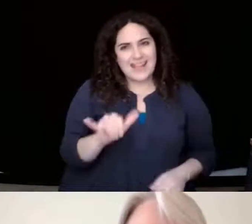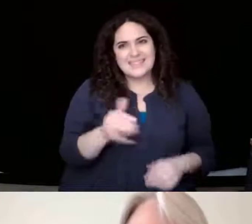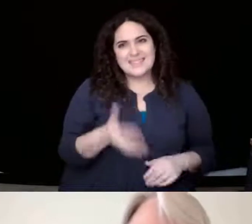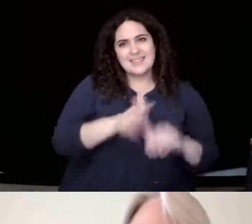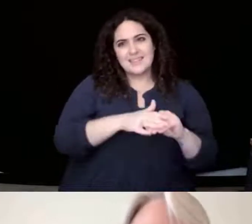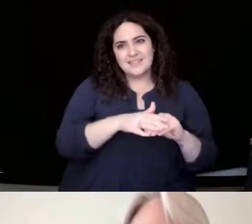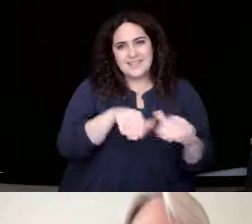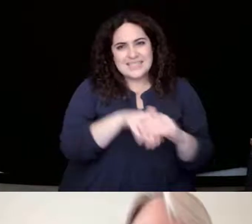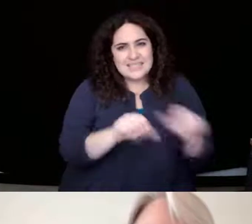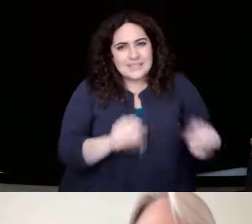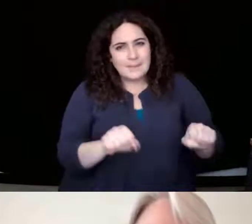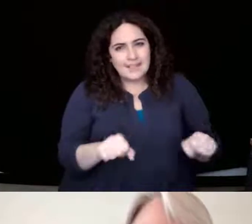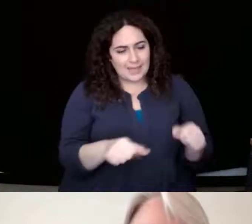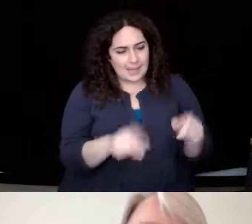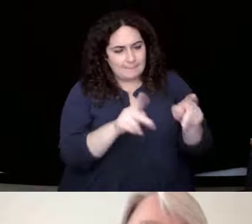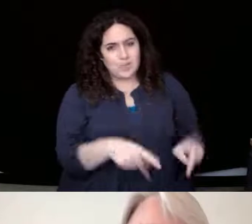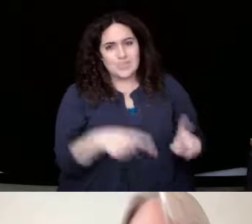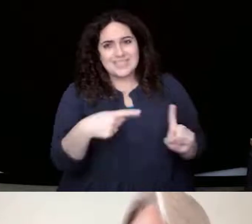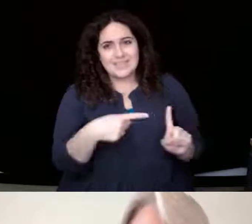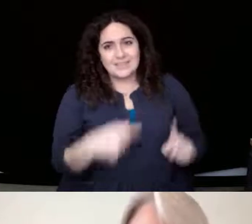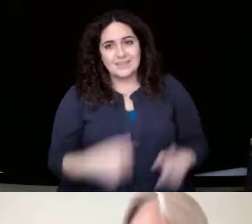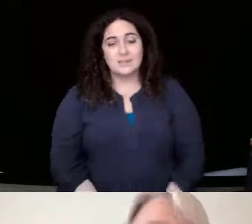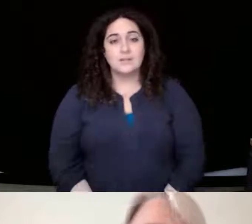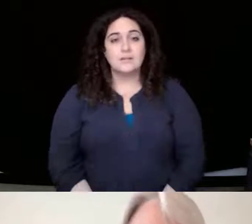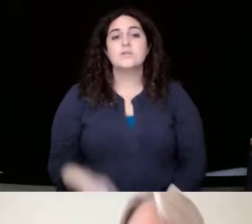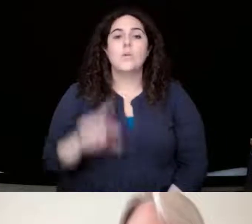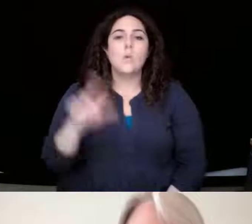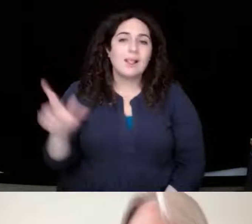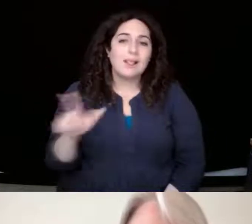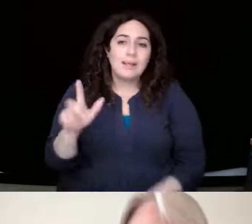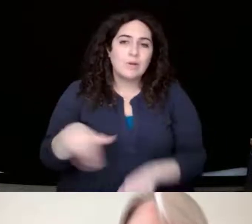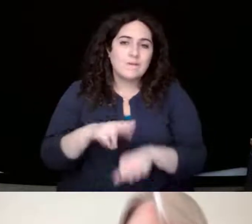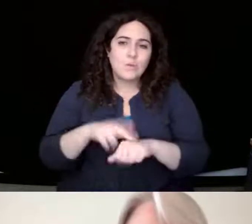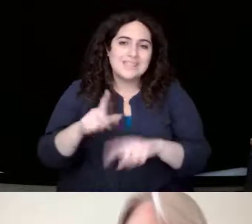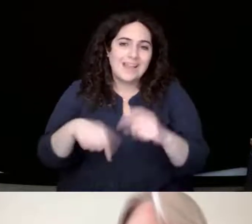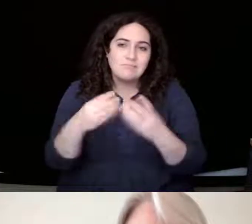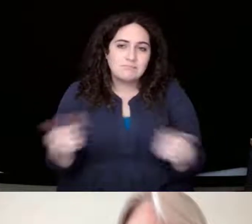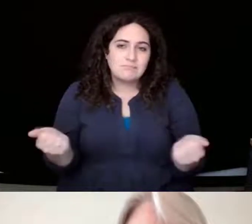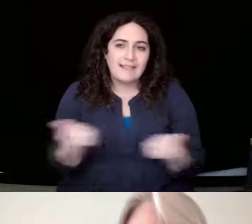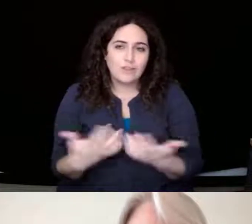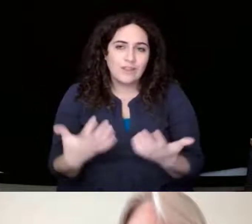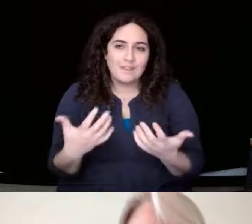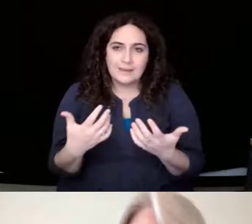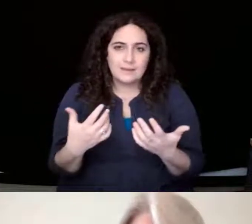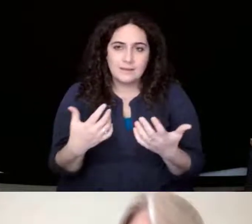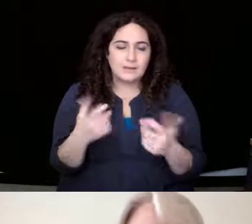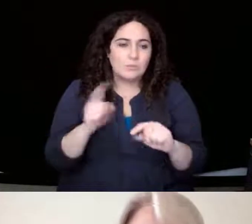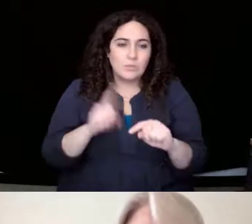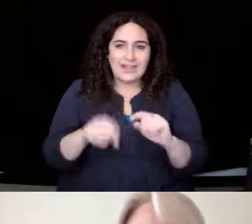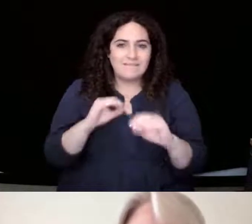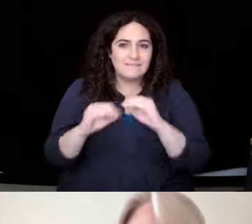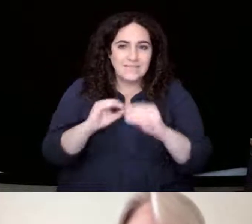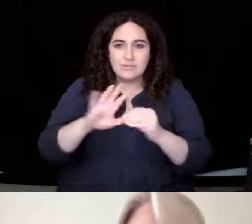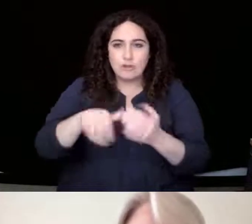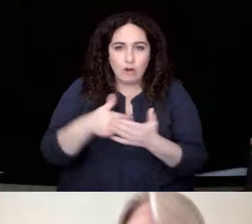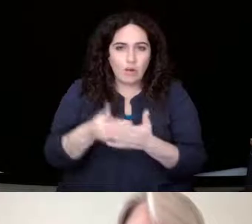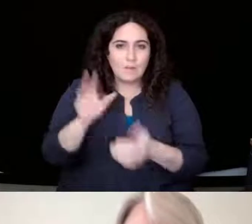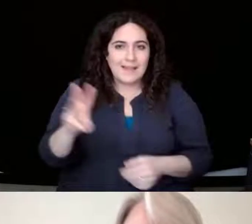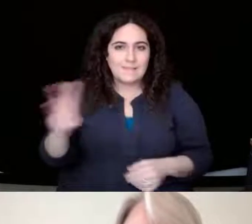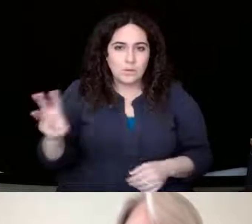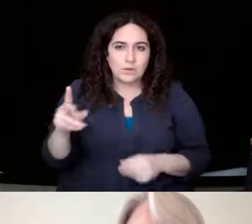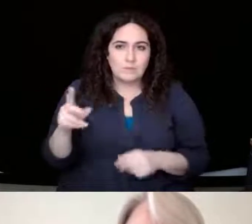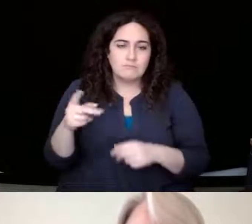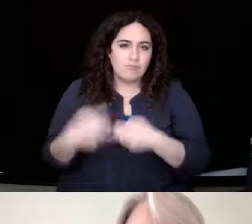So, maybe as a library, we can't remedy all the problems on our platforms at the platform